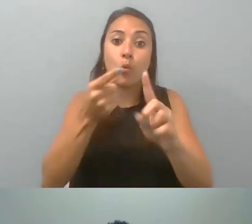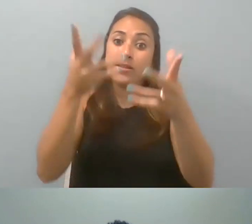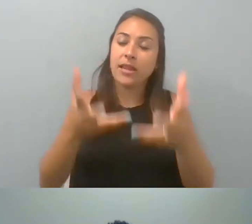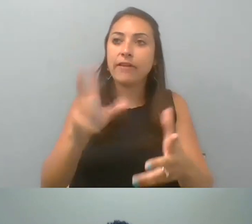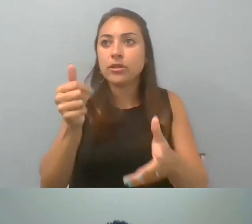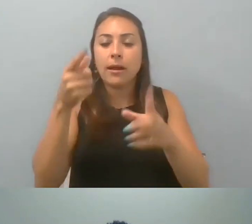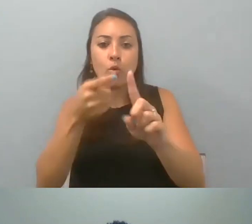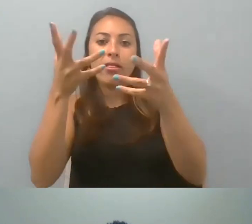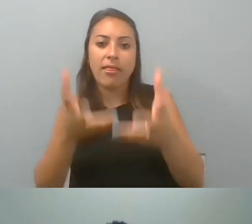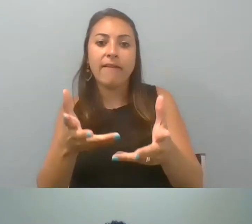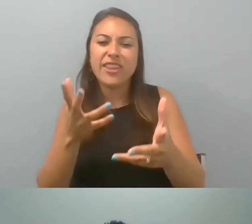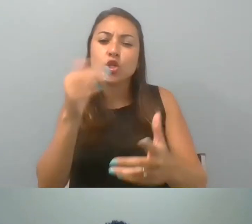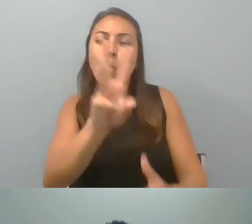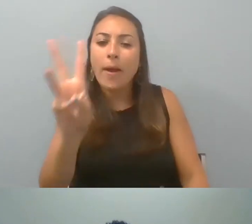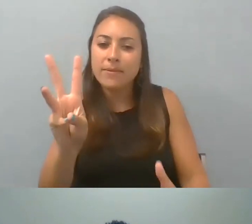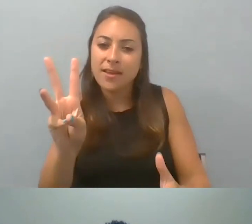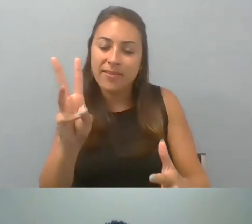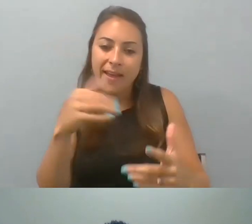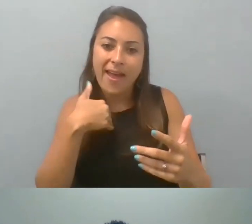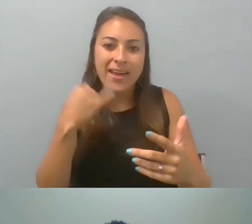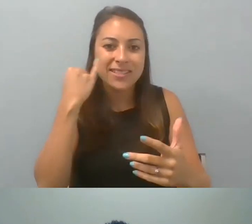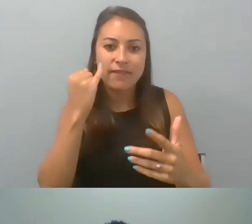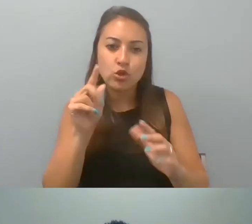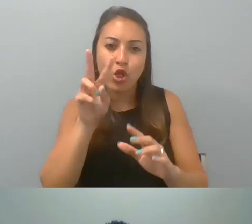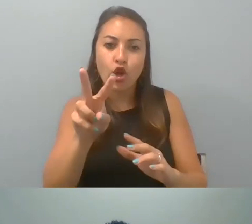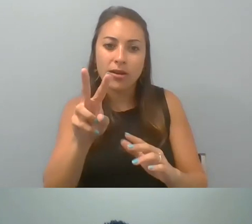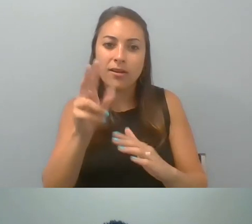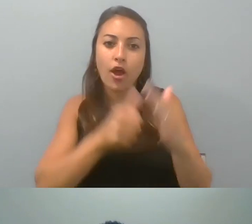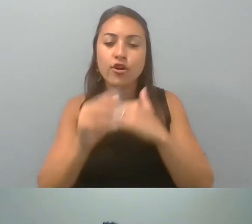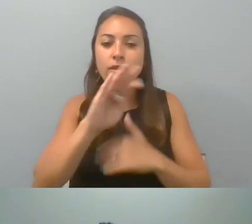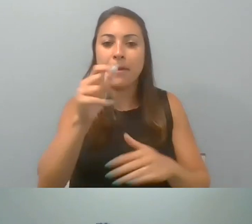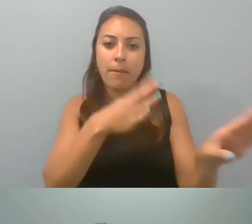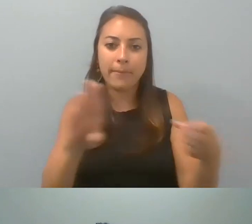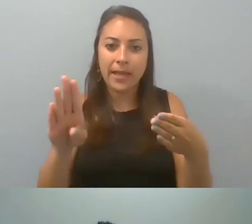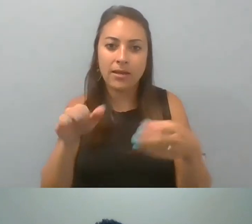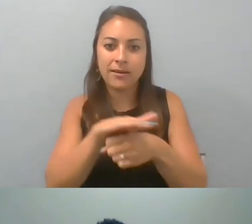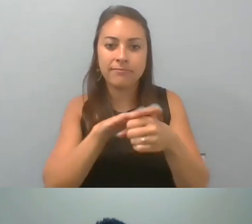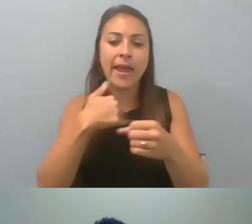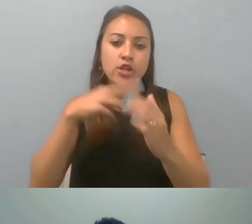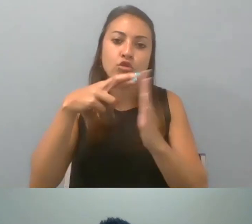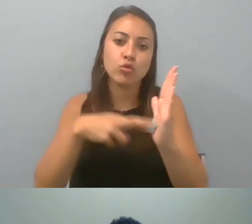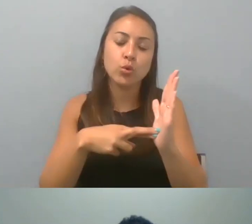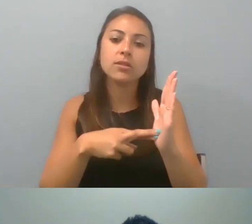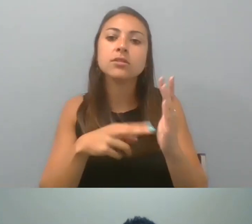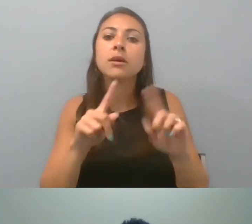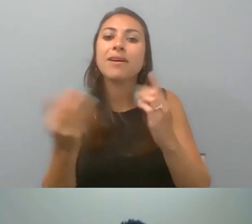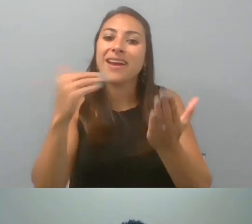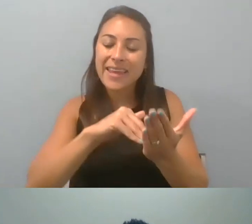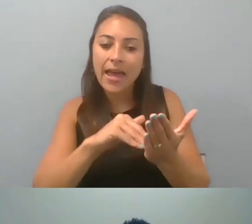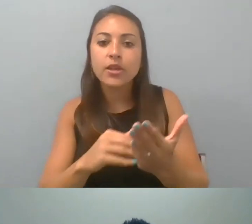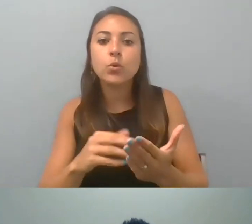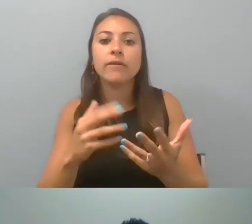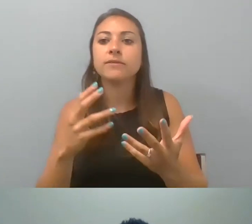an area of our website that references that. If you just go under the meal plan section, it will have all of those rules. But you have to get to